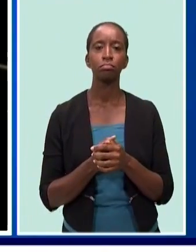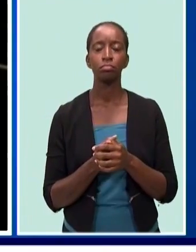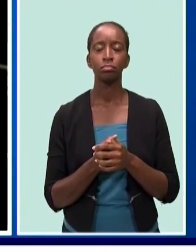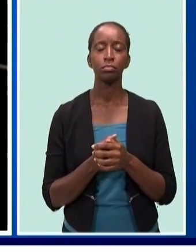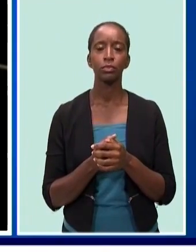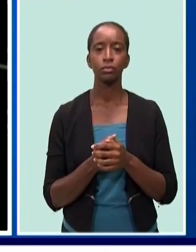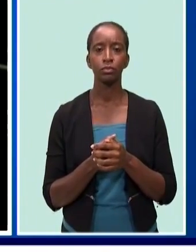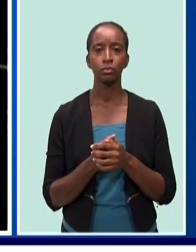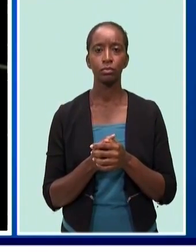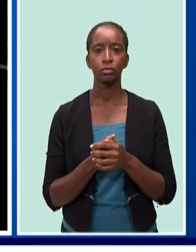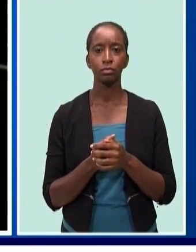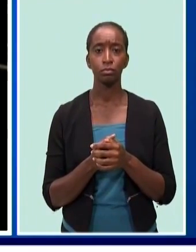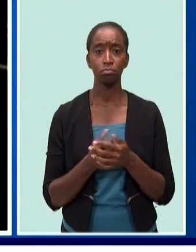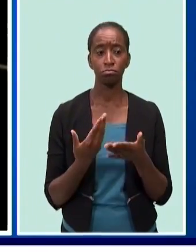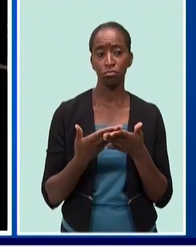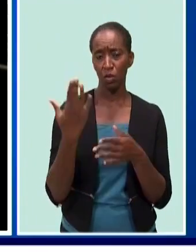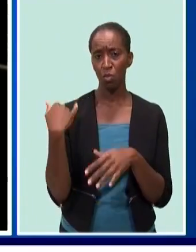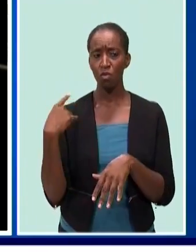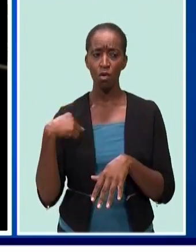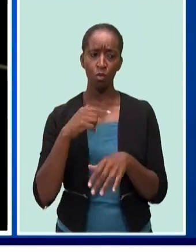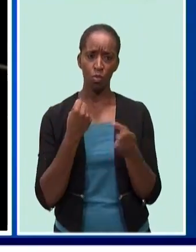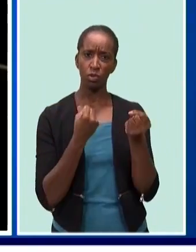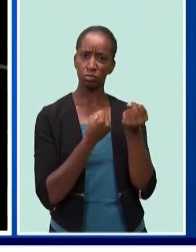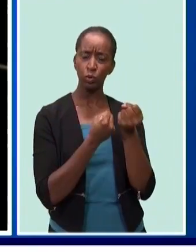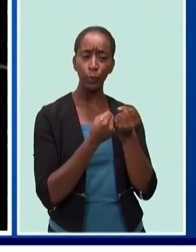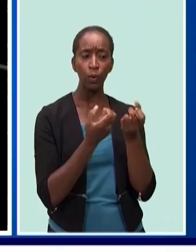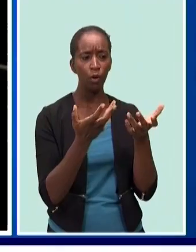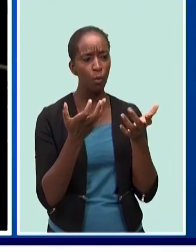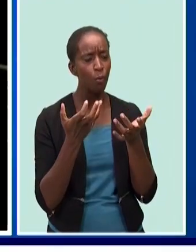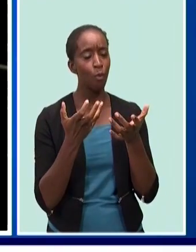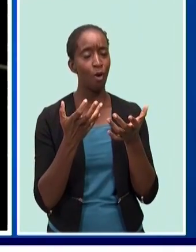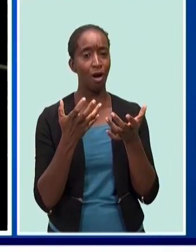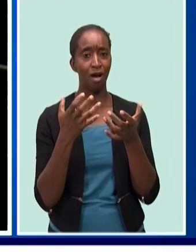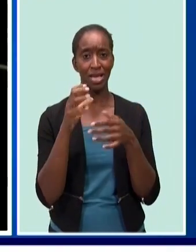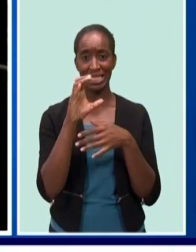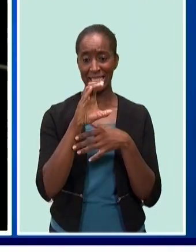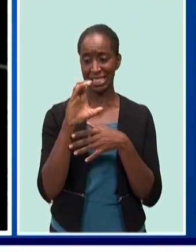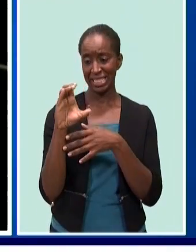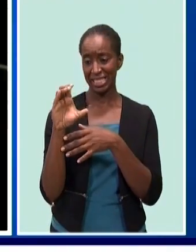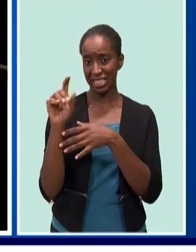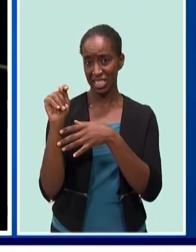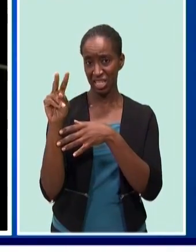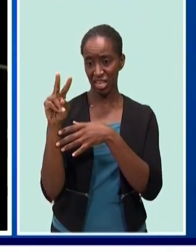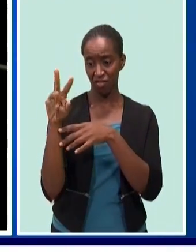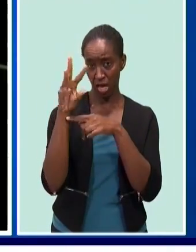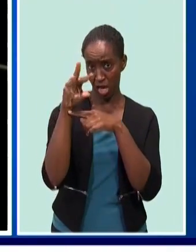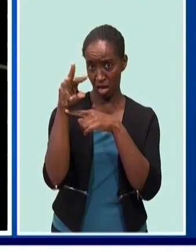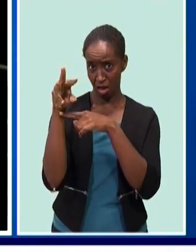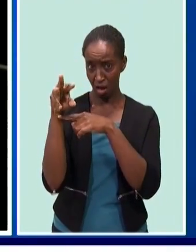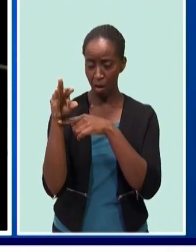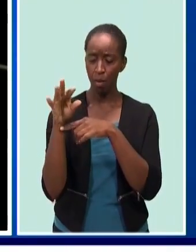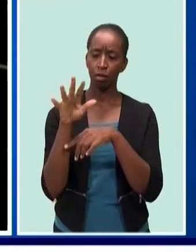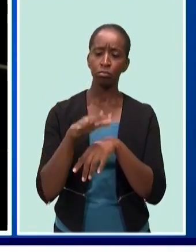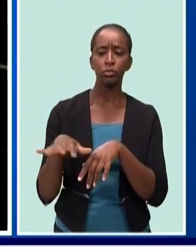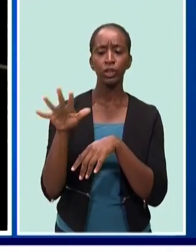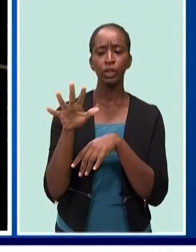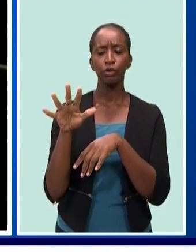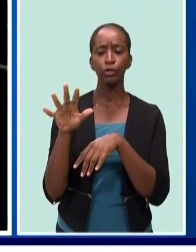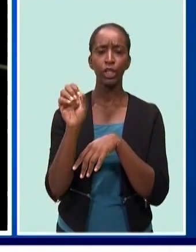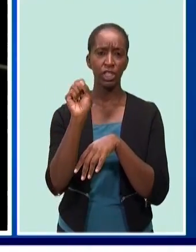our previous support for CCTV cameras on the South Coast and elsewhere. We continue